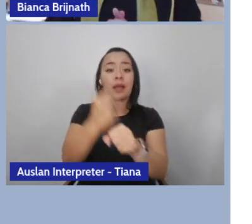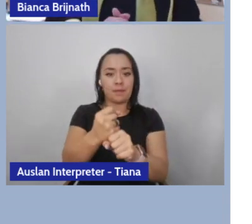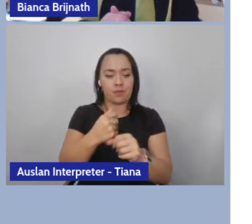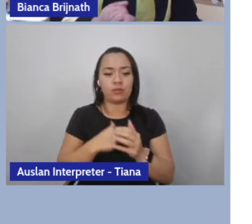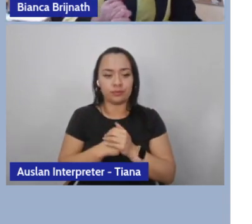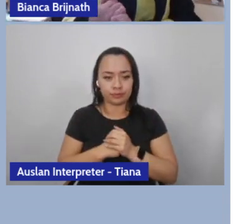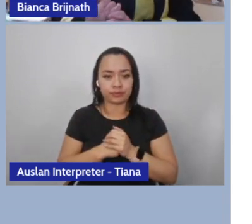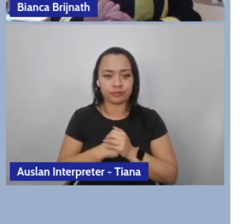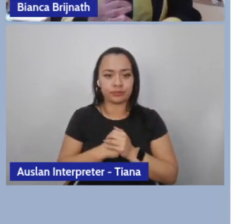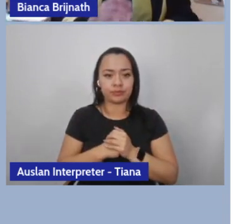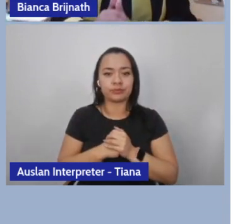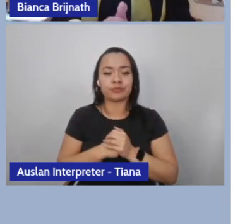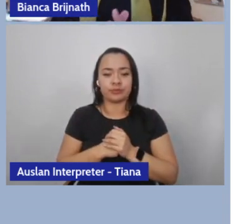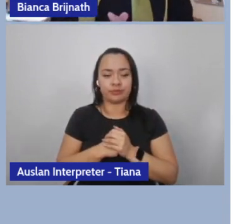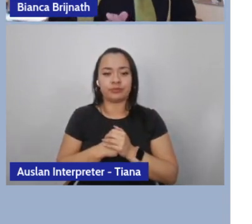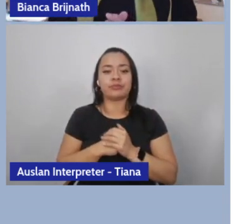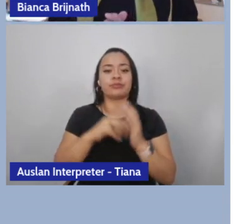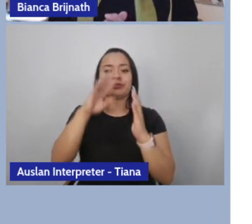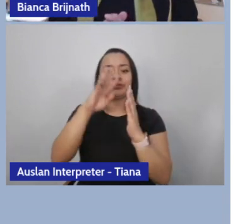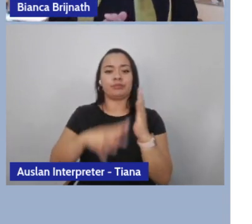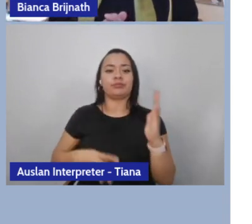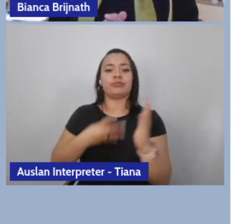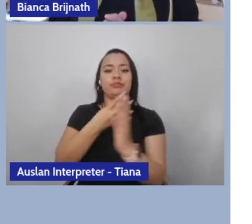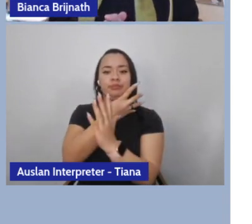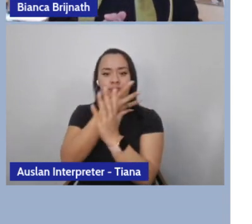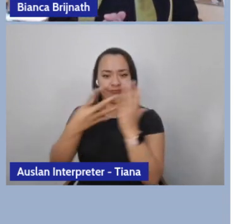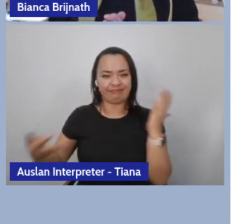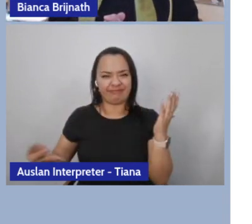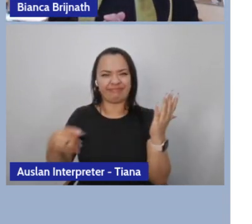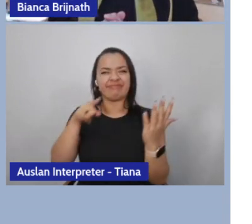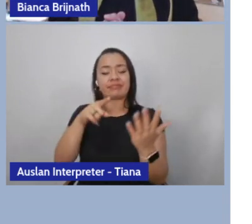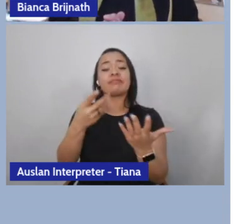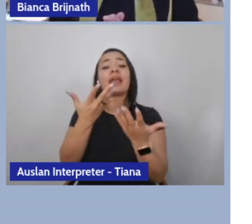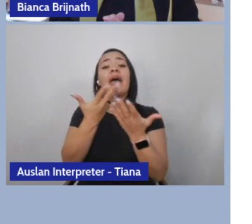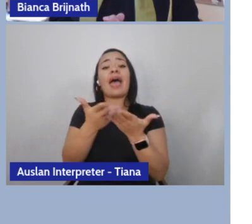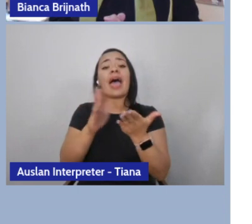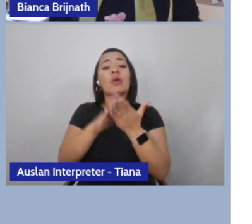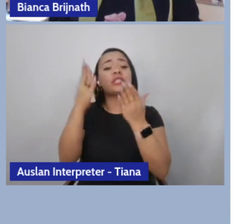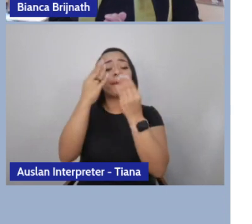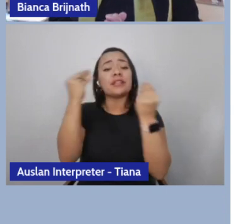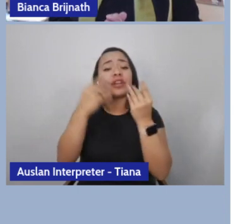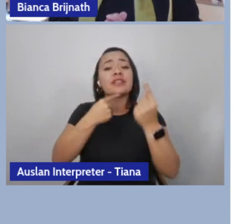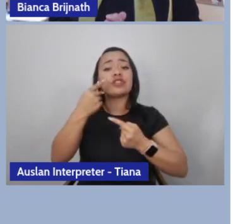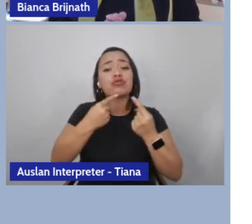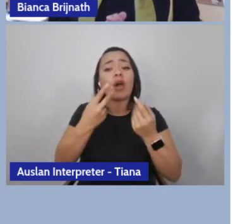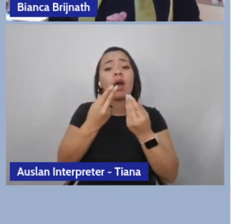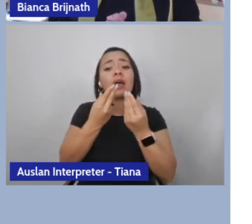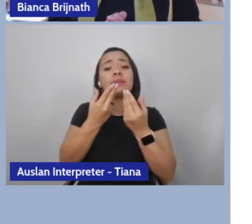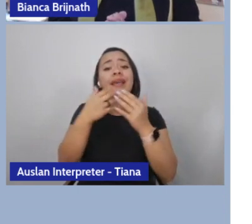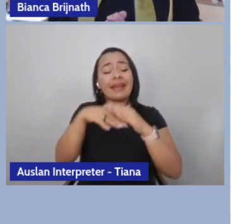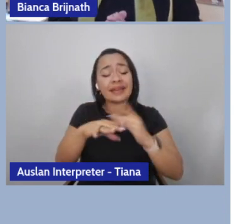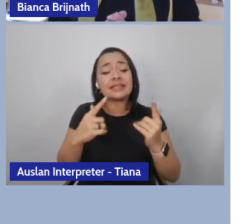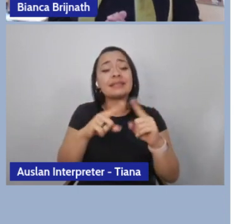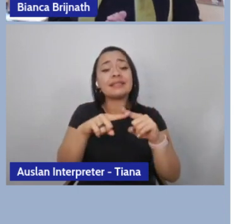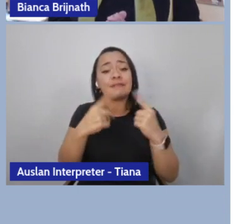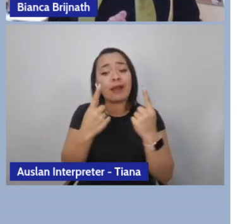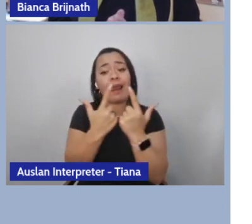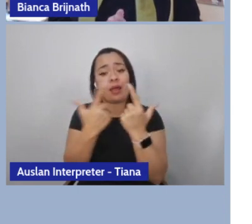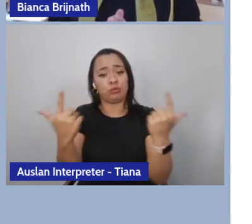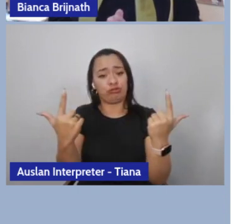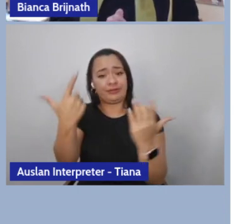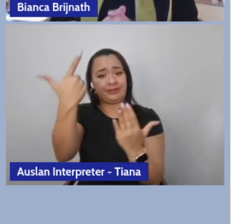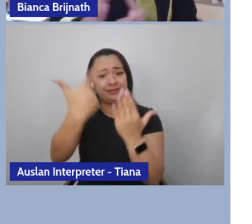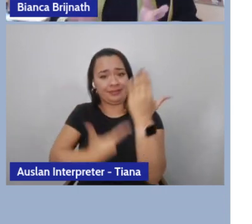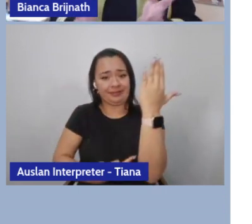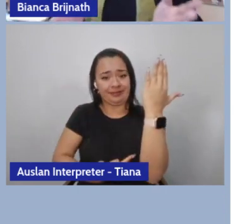Here are some colloquial ways dementia is described in different languages. So you can see